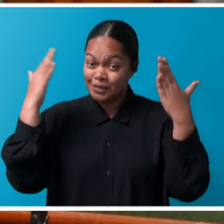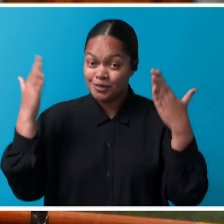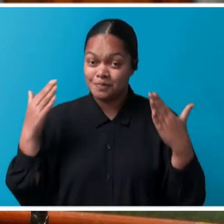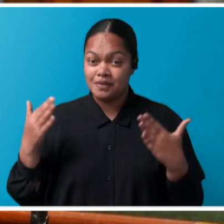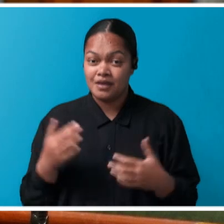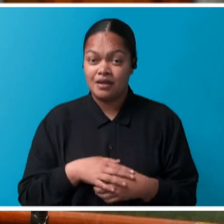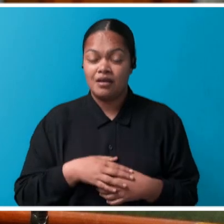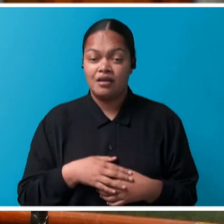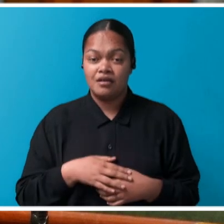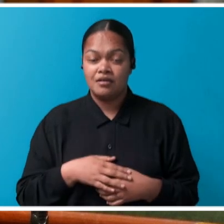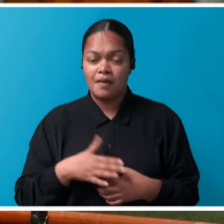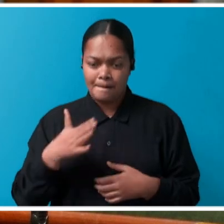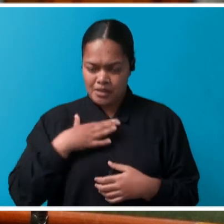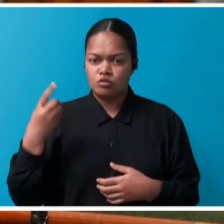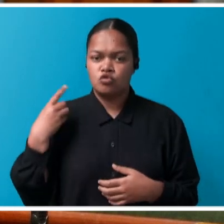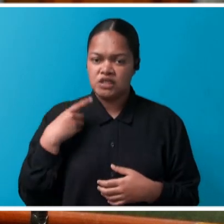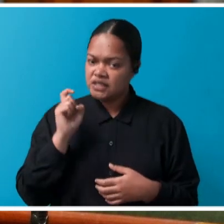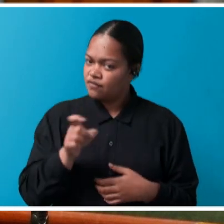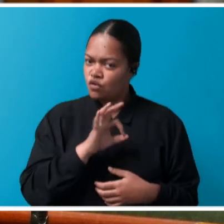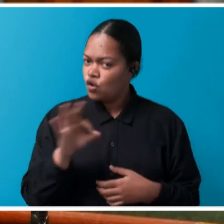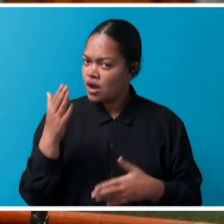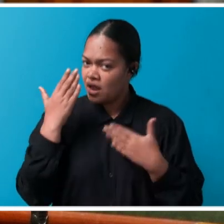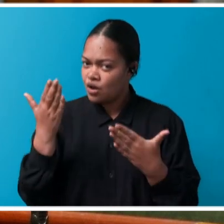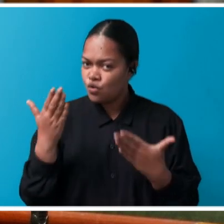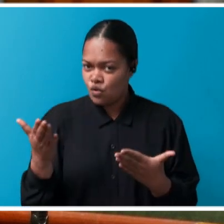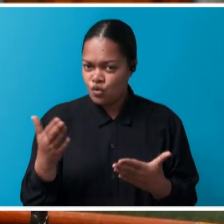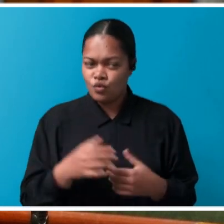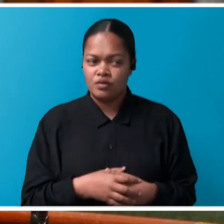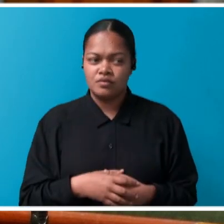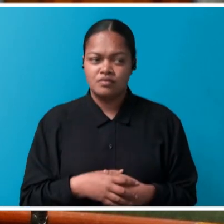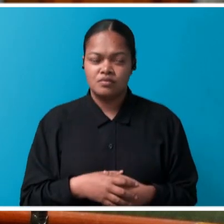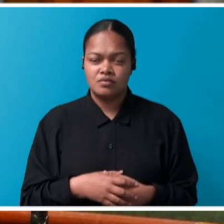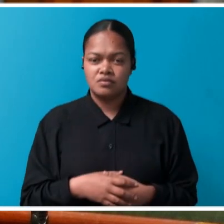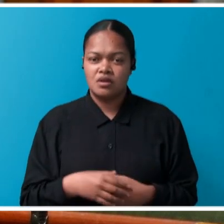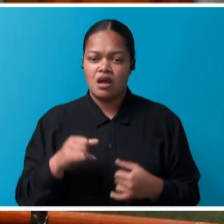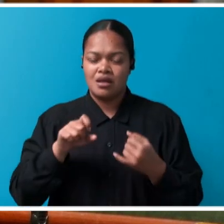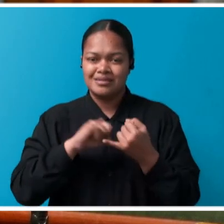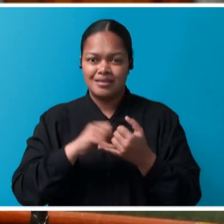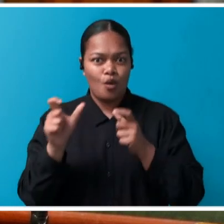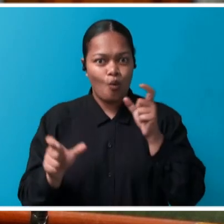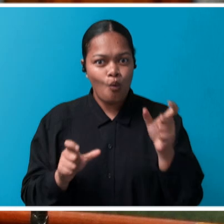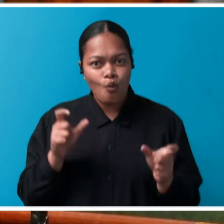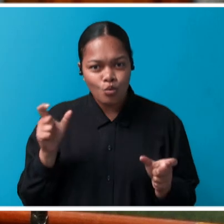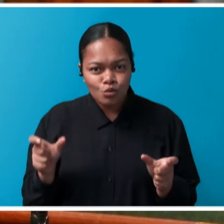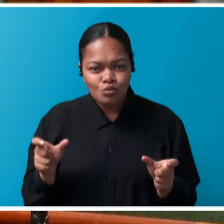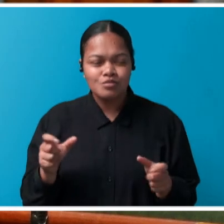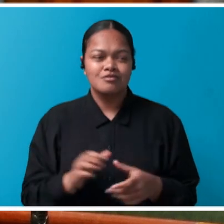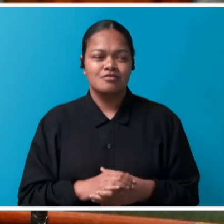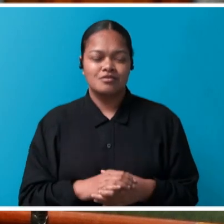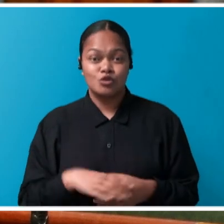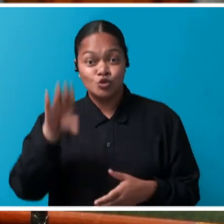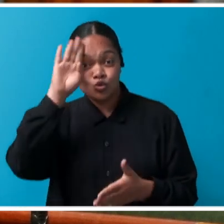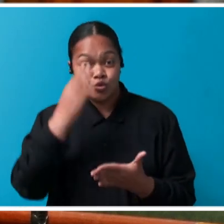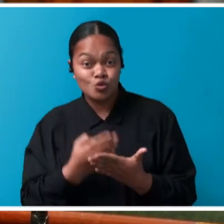I would fall in my duty if I do not acknowledge the tireless effort of our stakeholders, teachers,